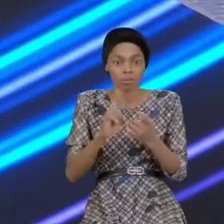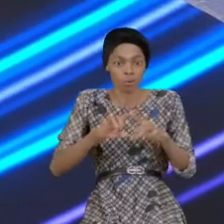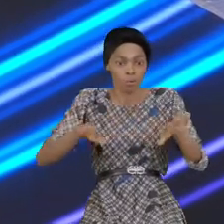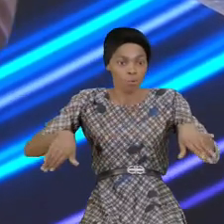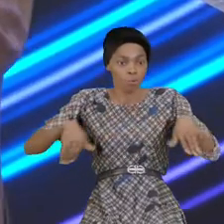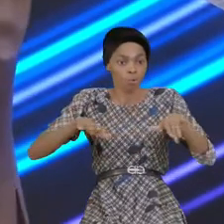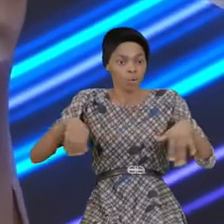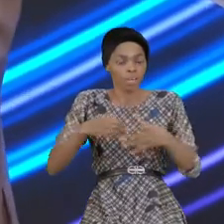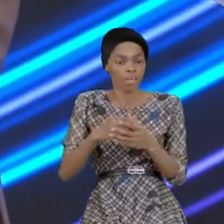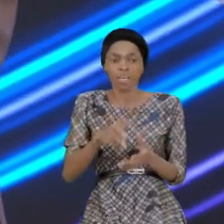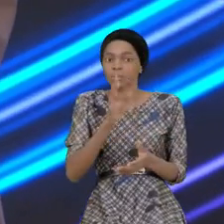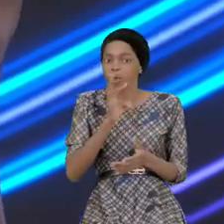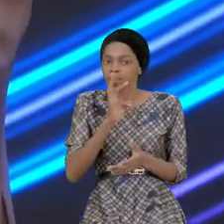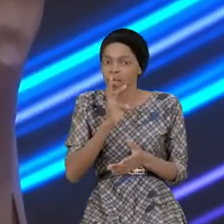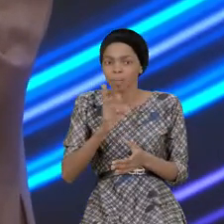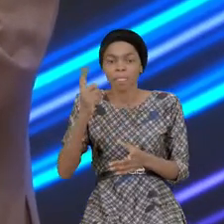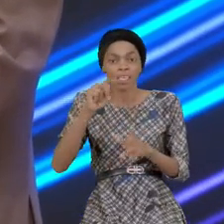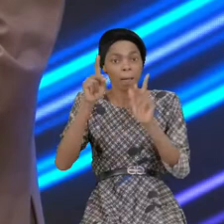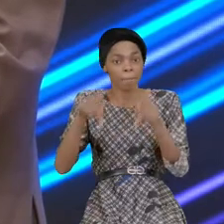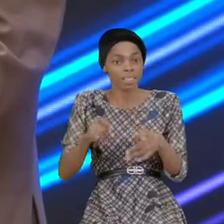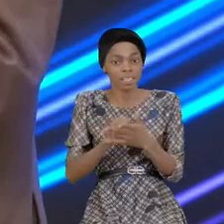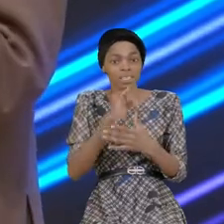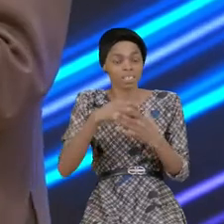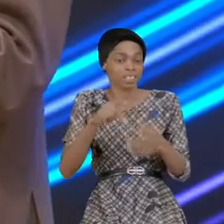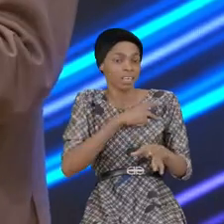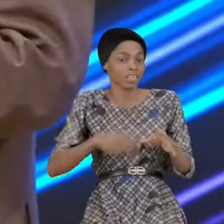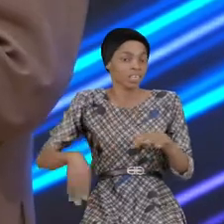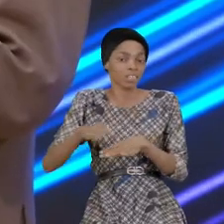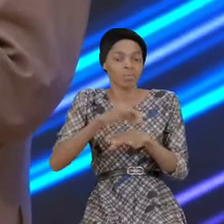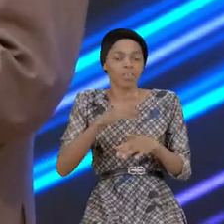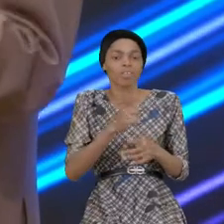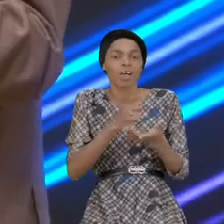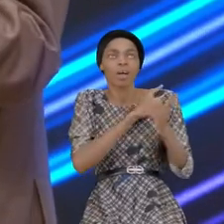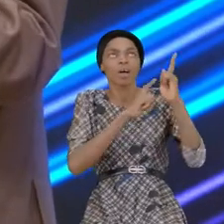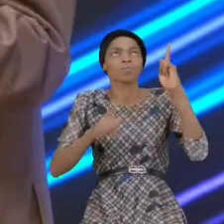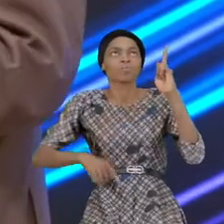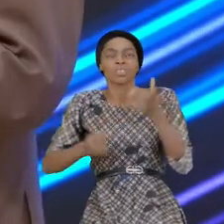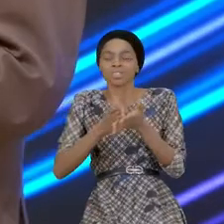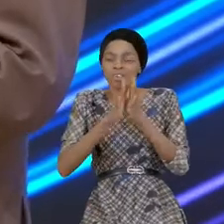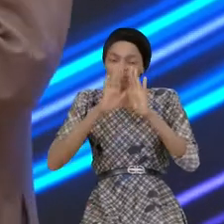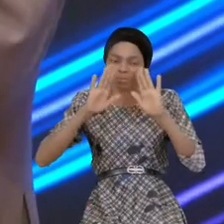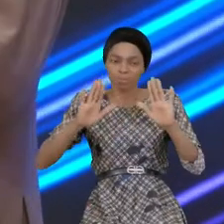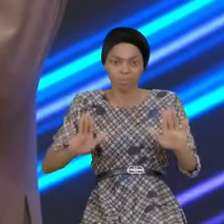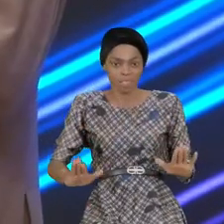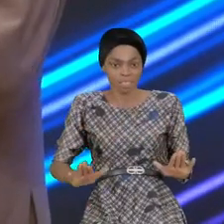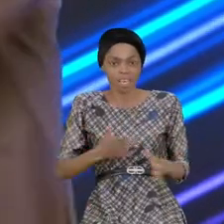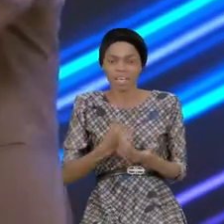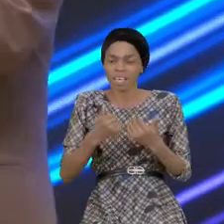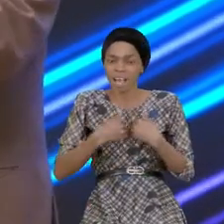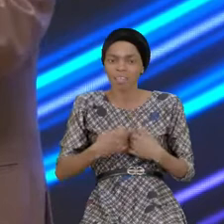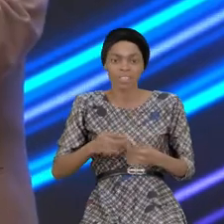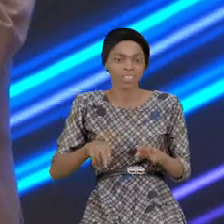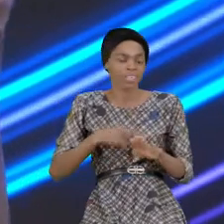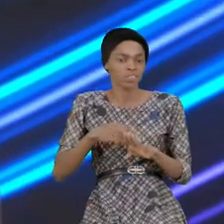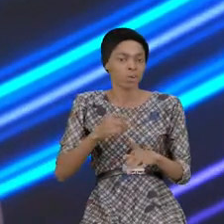who is in the kingdom of the Prince of Peace, and he has the nature of the Prince of Peace, and